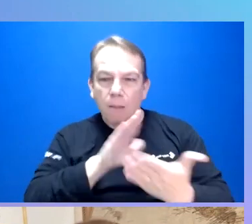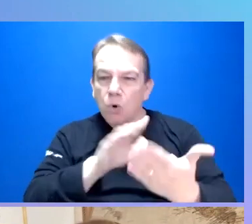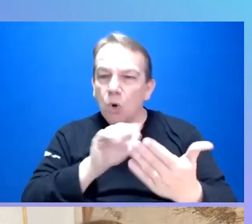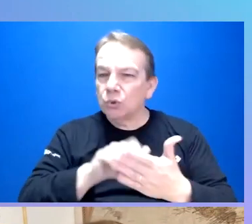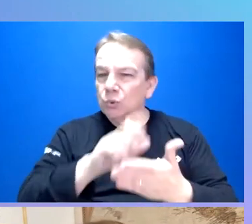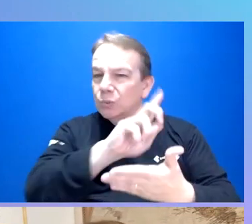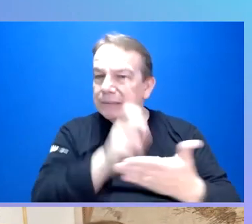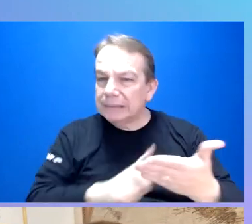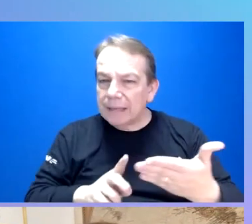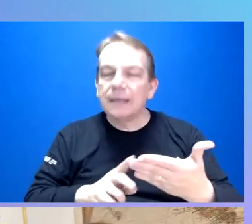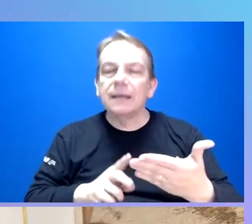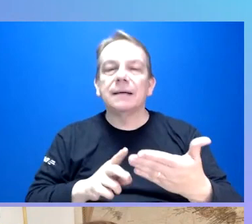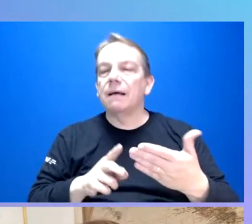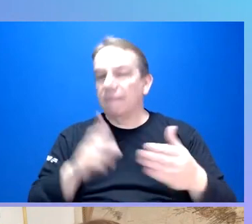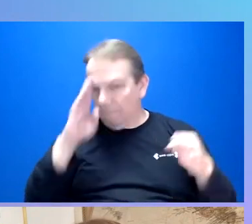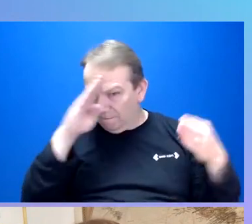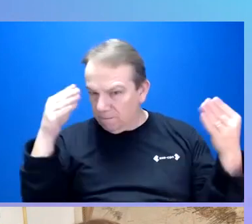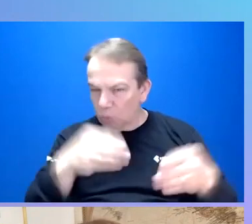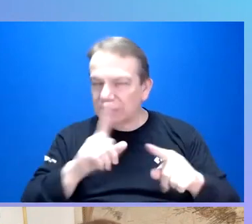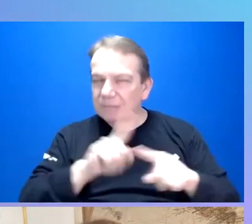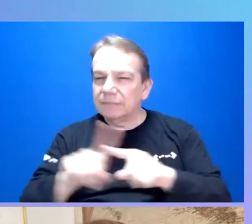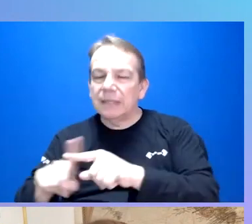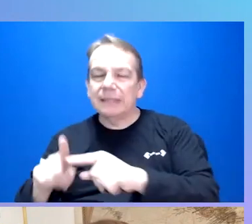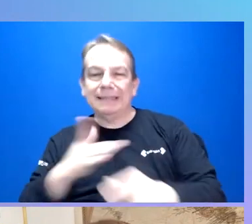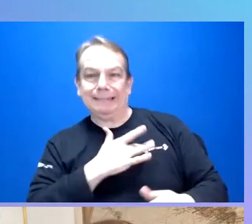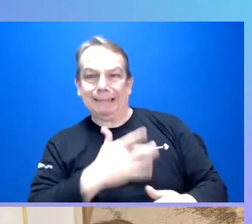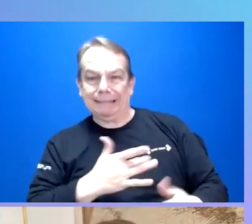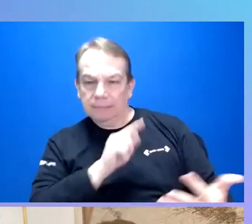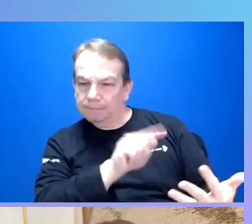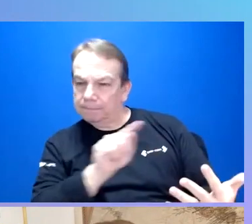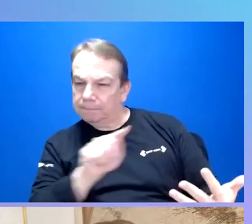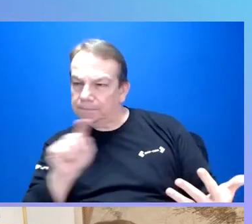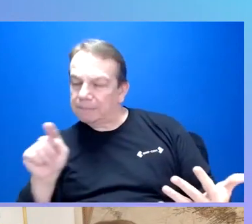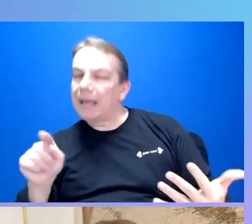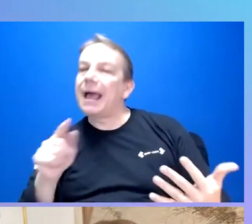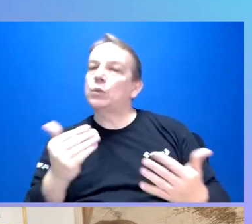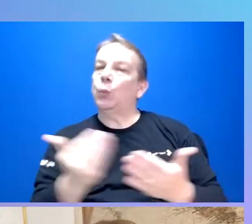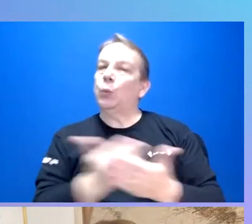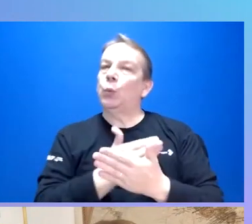focusing on the senses and accessibility as a creative practice.